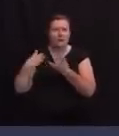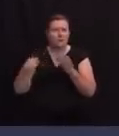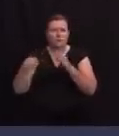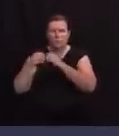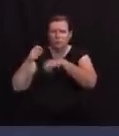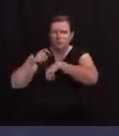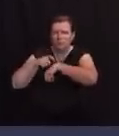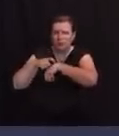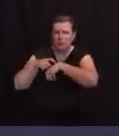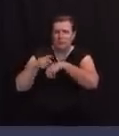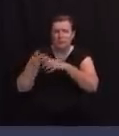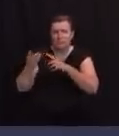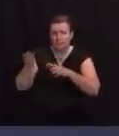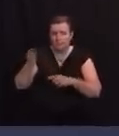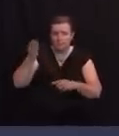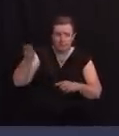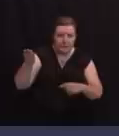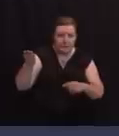see the Assemblyman's